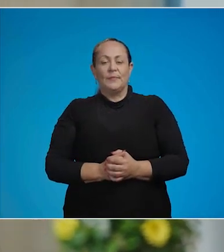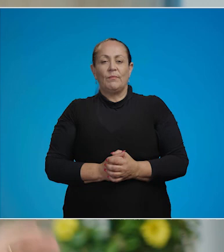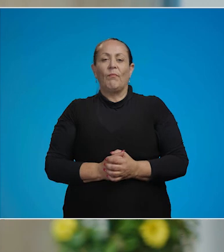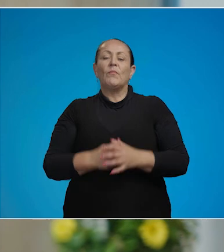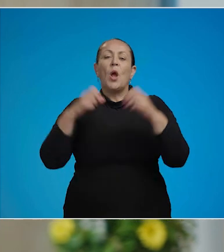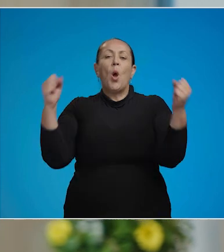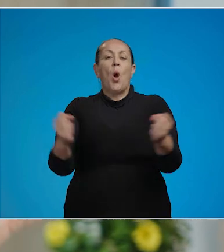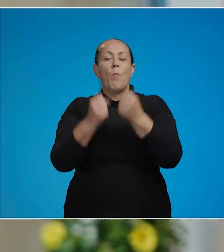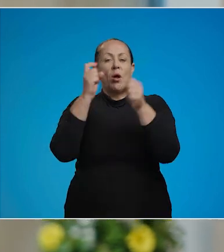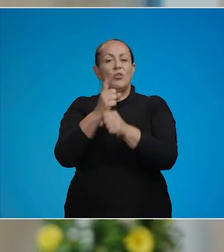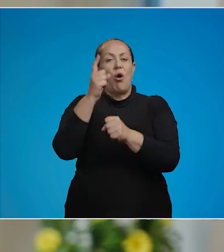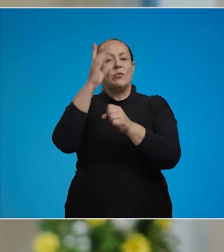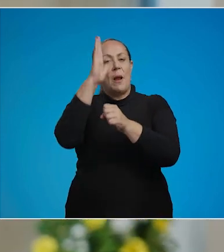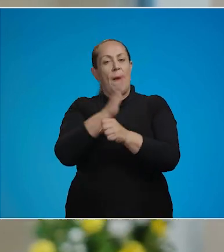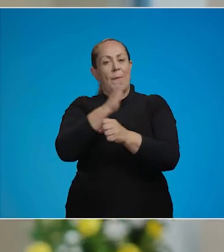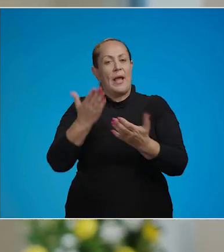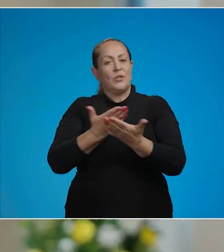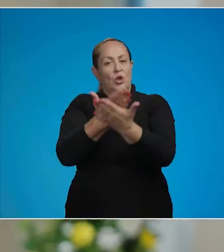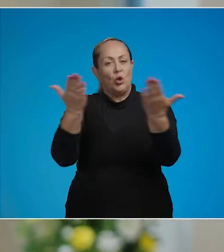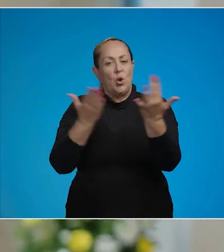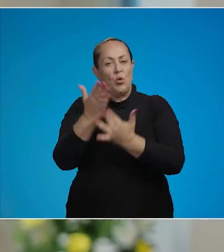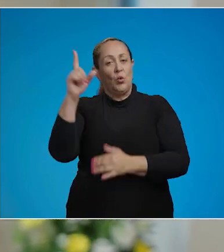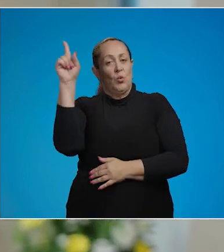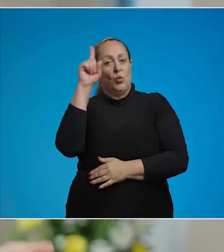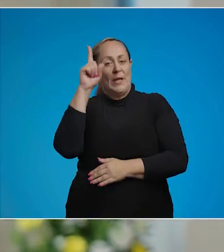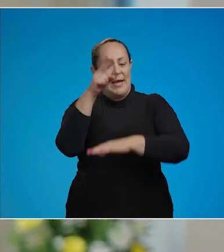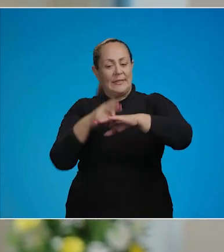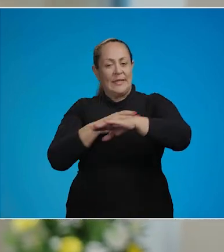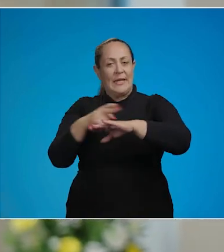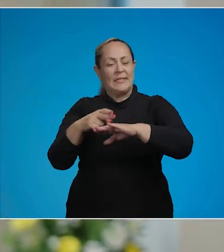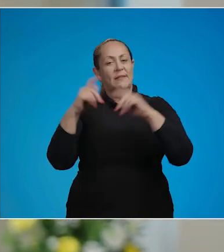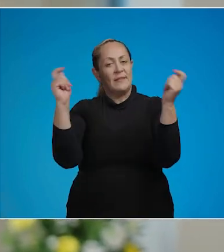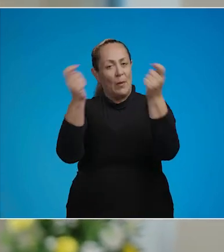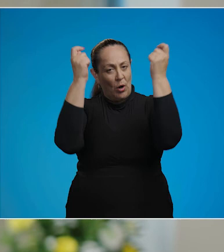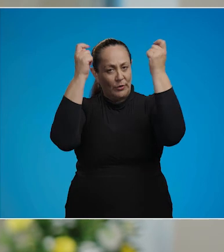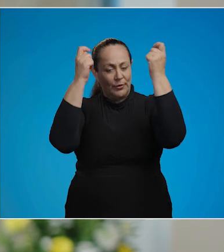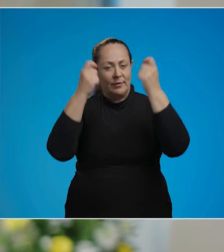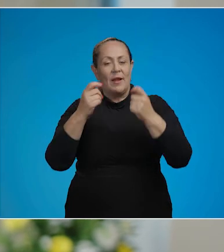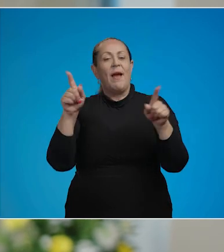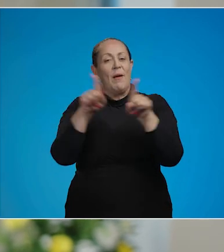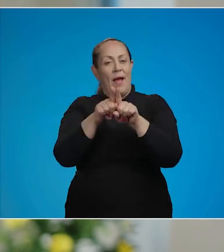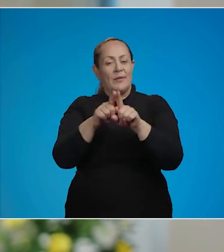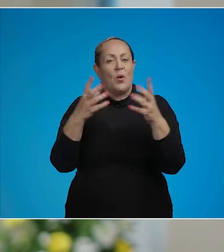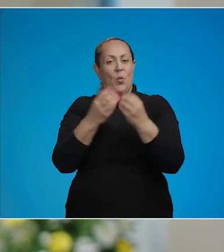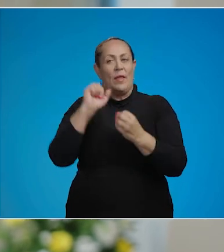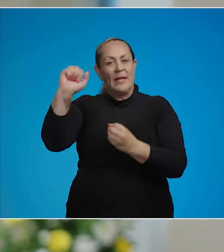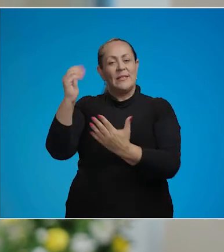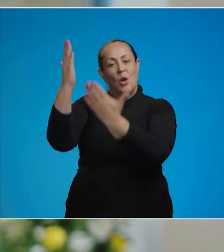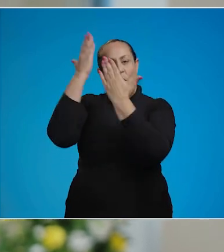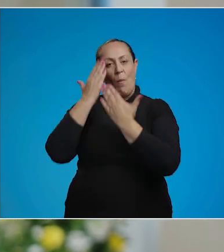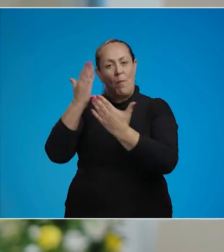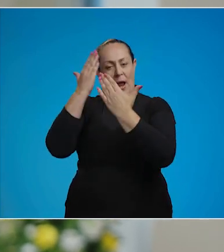May Almighty God bless you through today's Easter Solemnity And in his